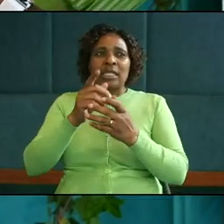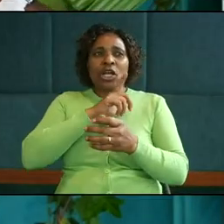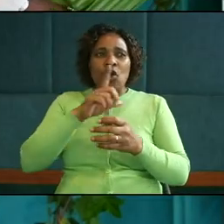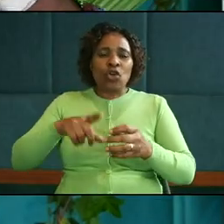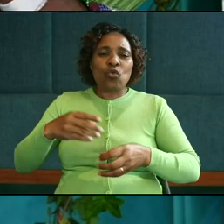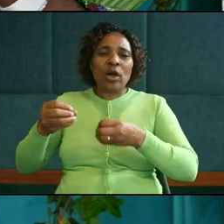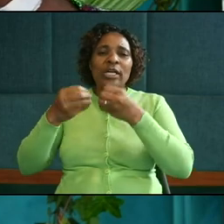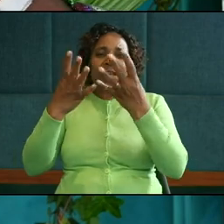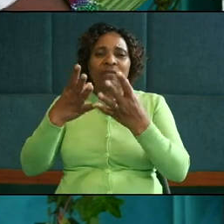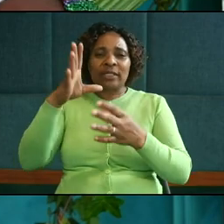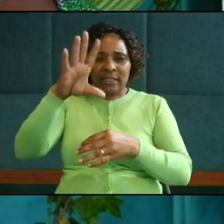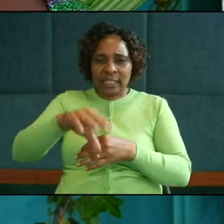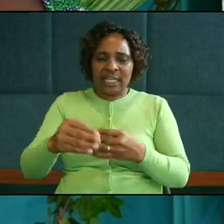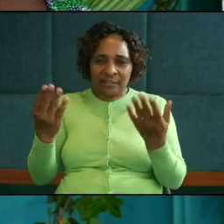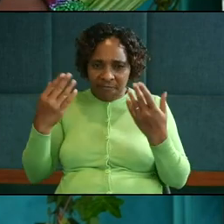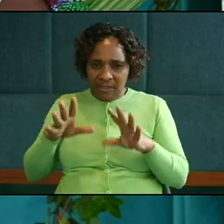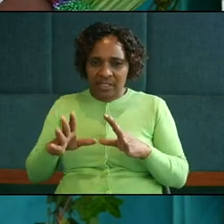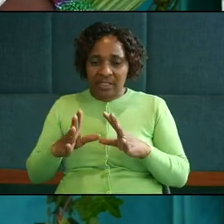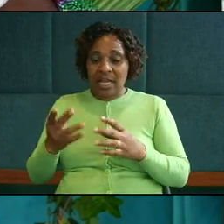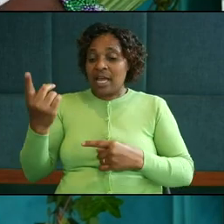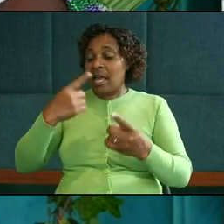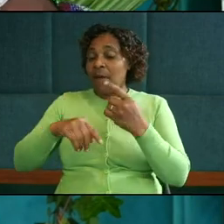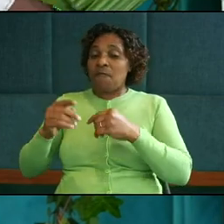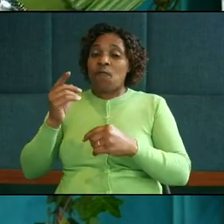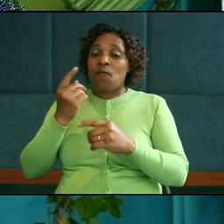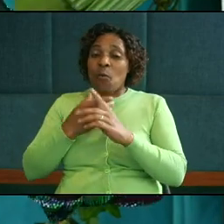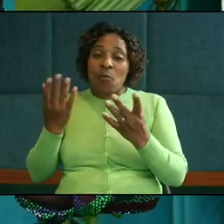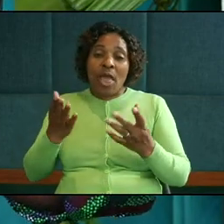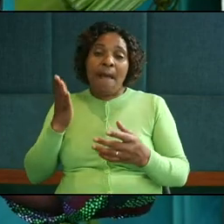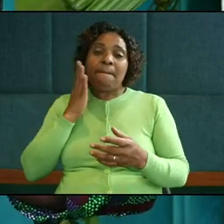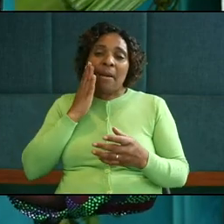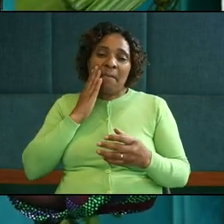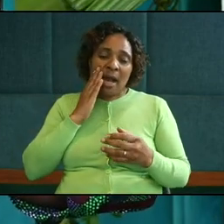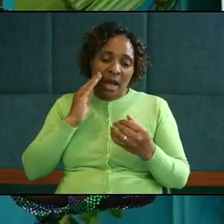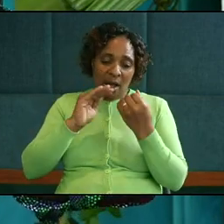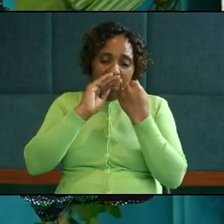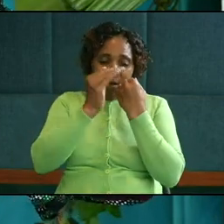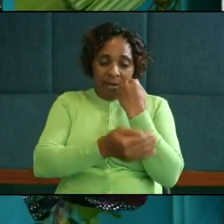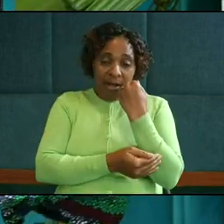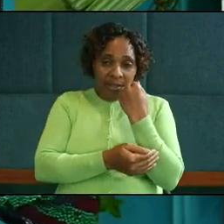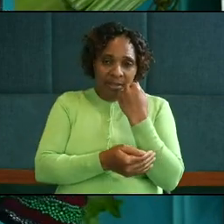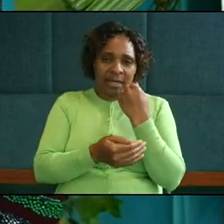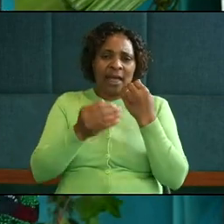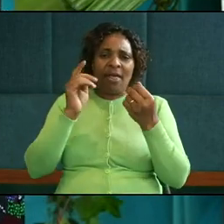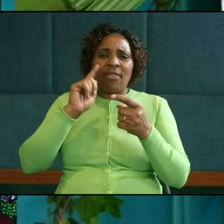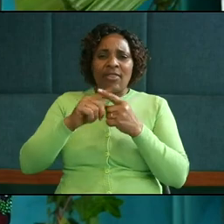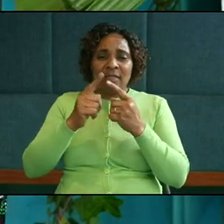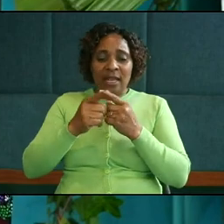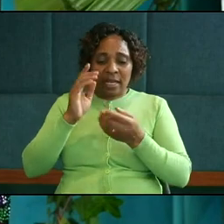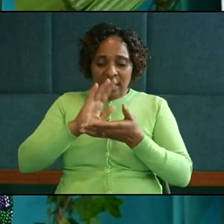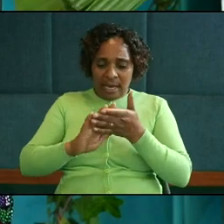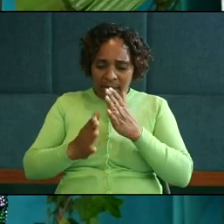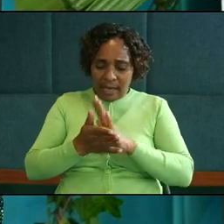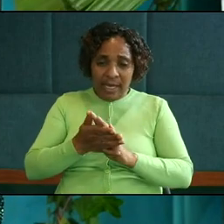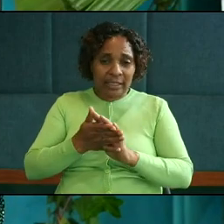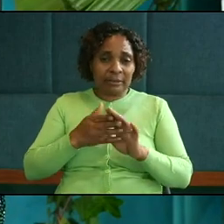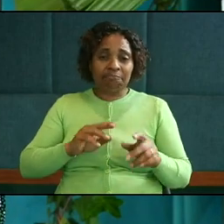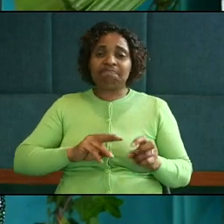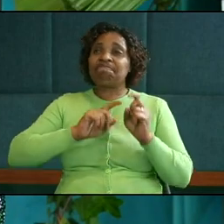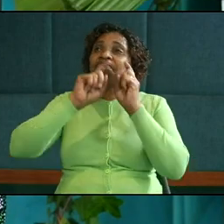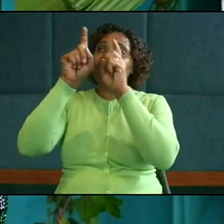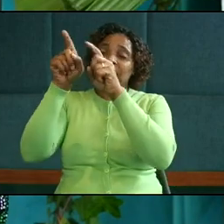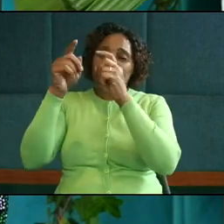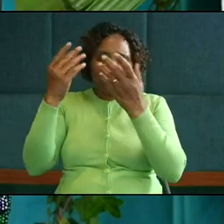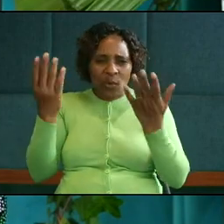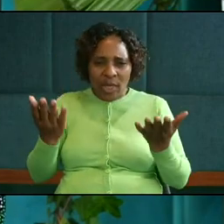taken. Mm-hmm. Naked came I from my mother's womb, mm-hmm. and naked shall I return. Wow. And I think that's how Hannah approached it. She was like, you know